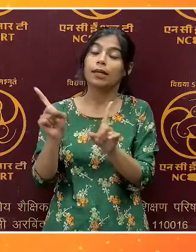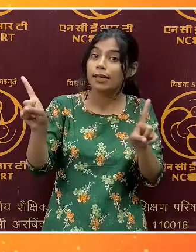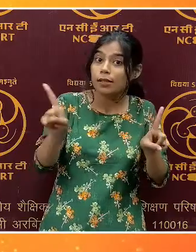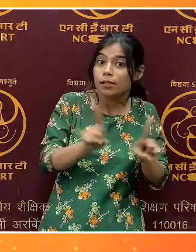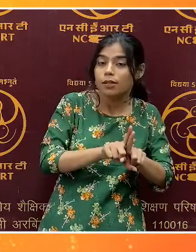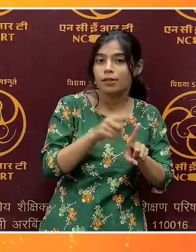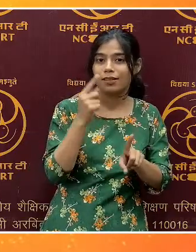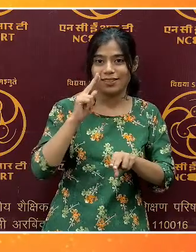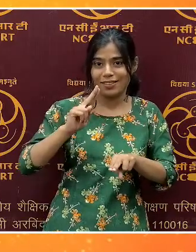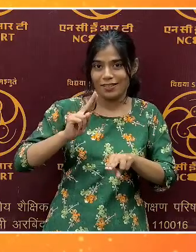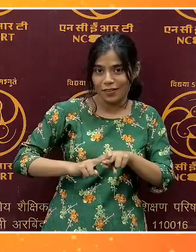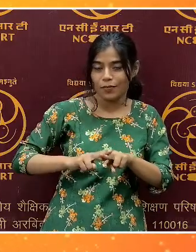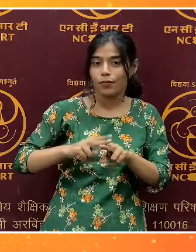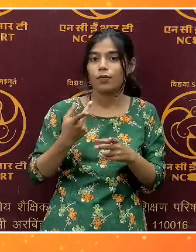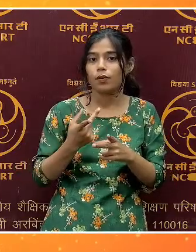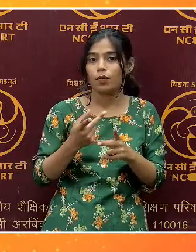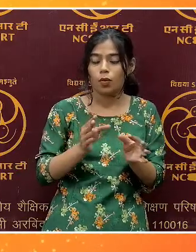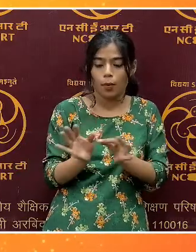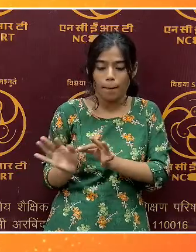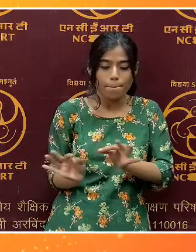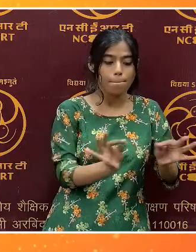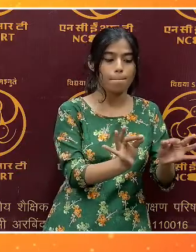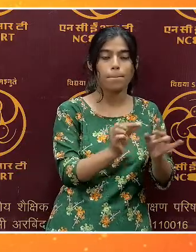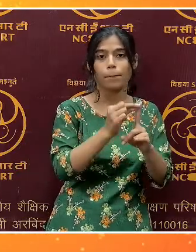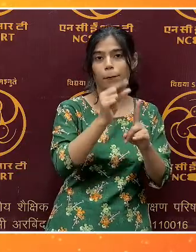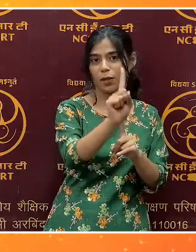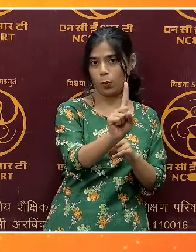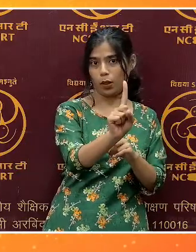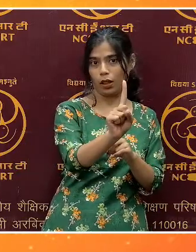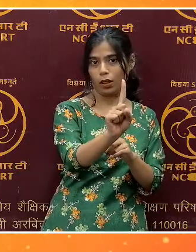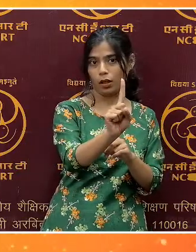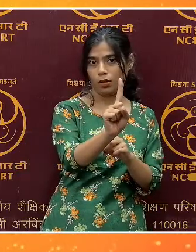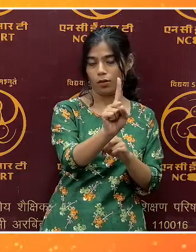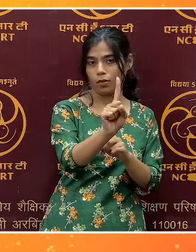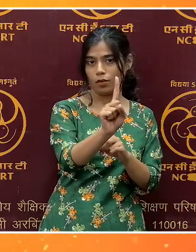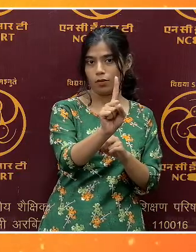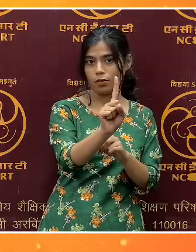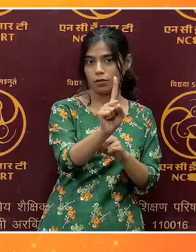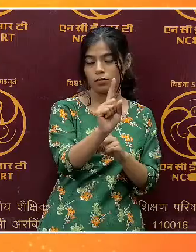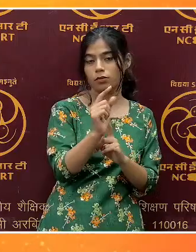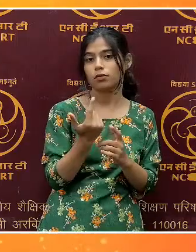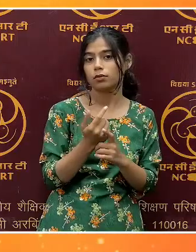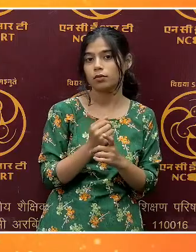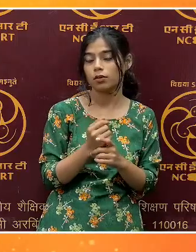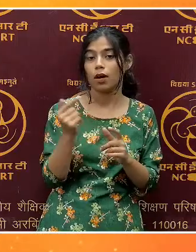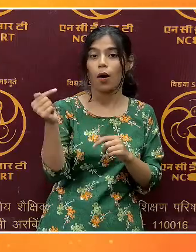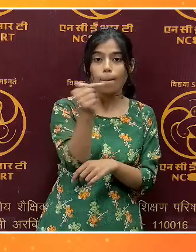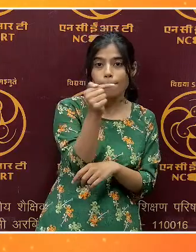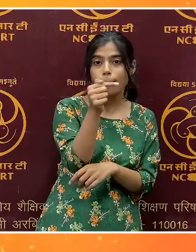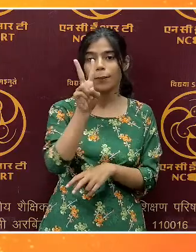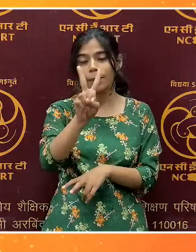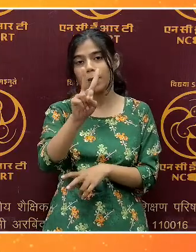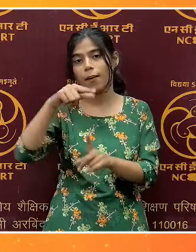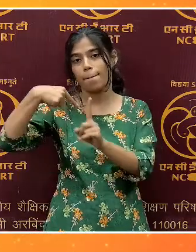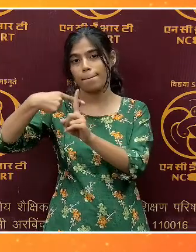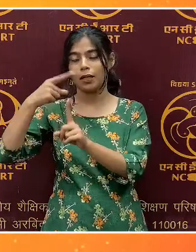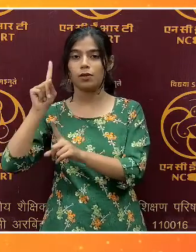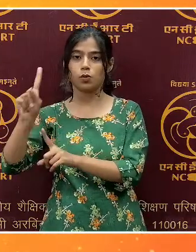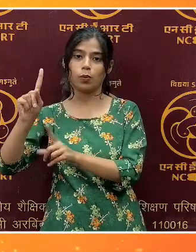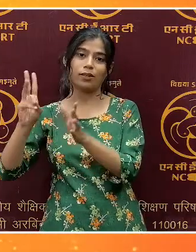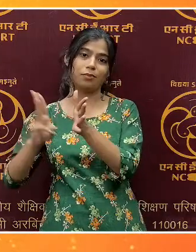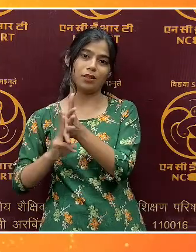Similarly, if you have a particle moving to P1 and the ordered pair associated is -2 meter +1